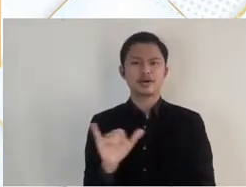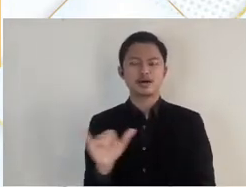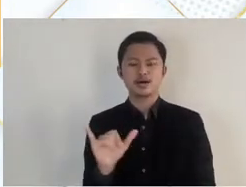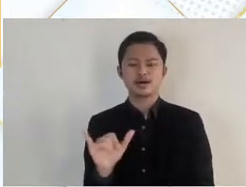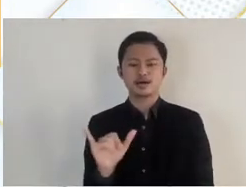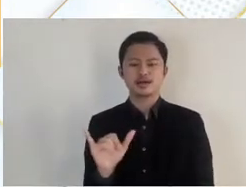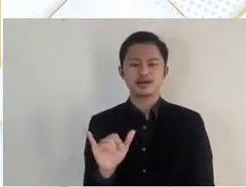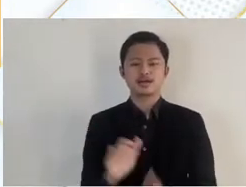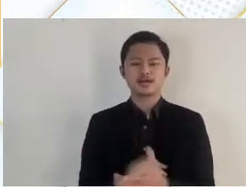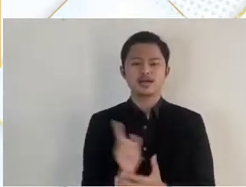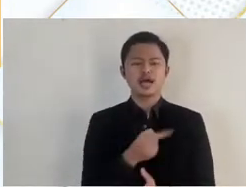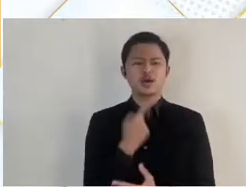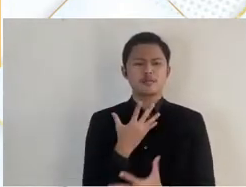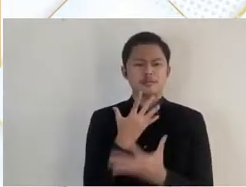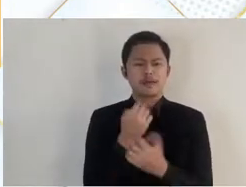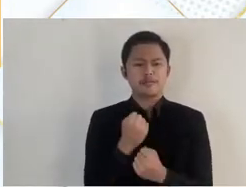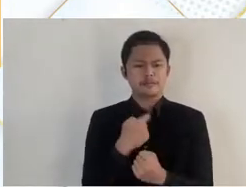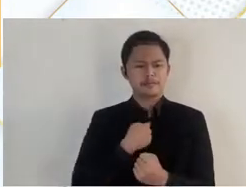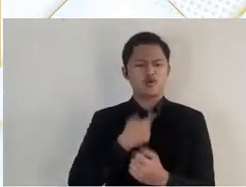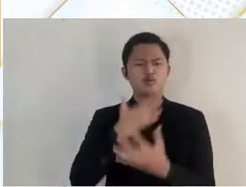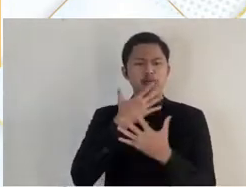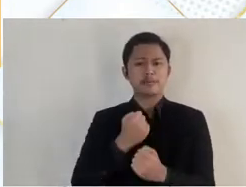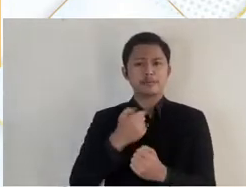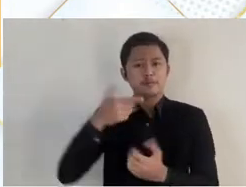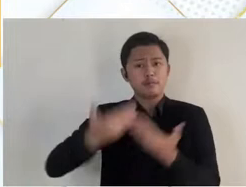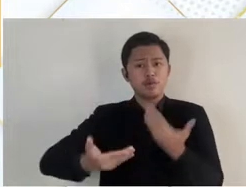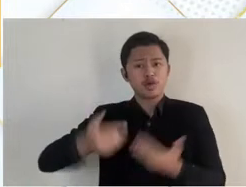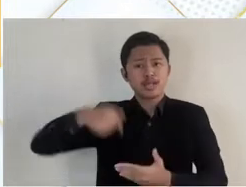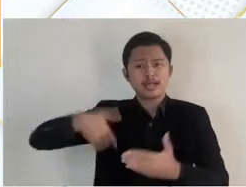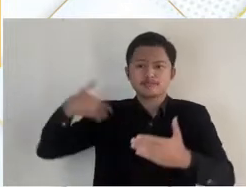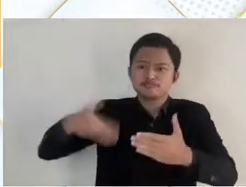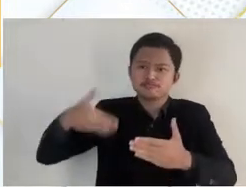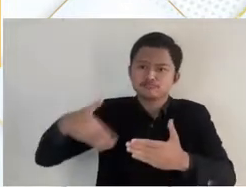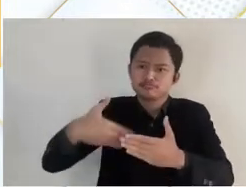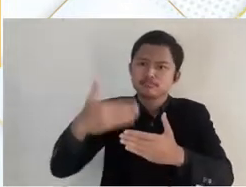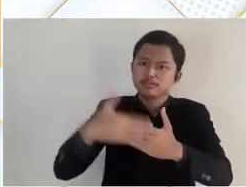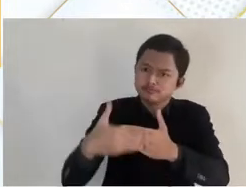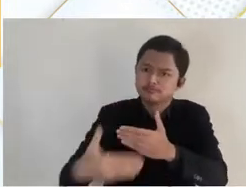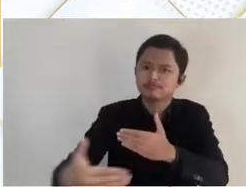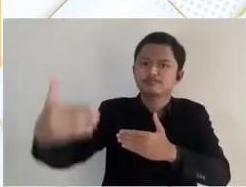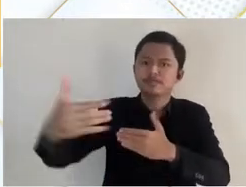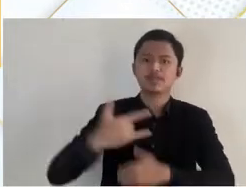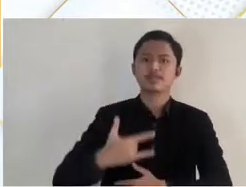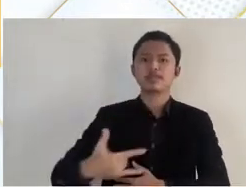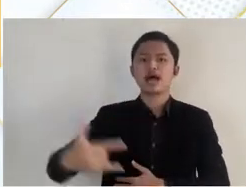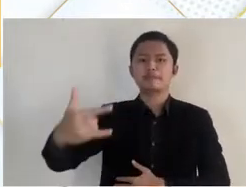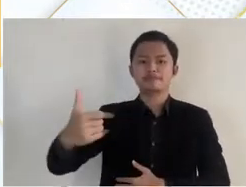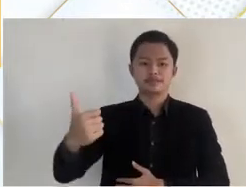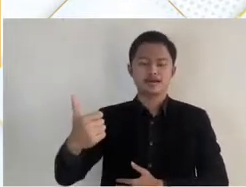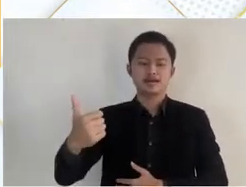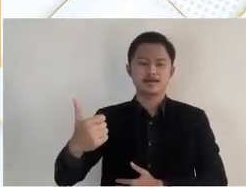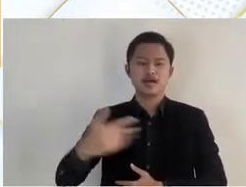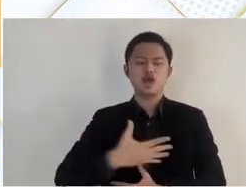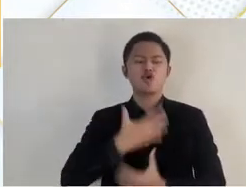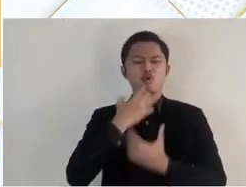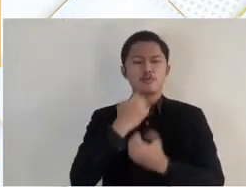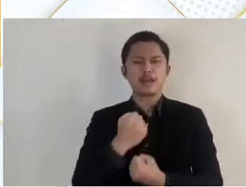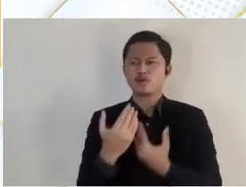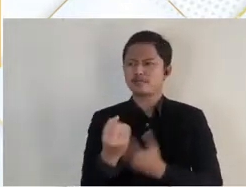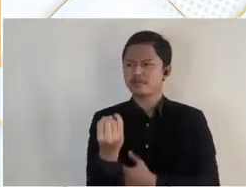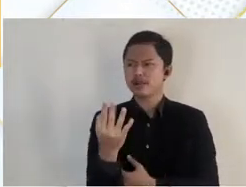What I hope that we continue and perhaps elevate is the fact that hopefully in the next few